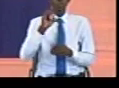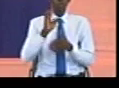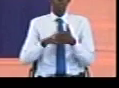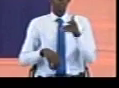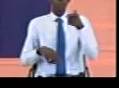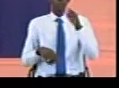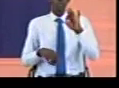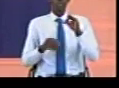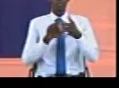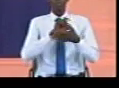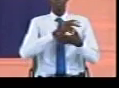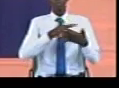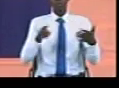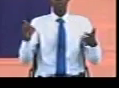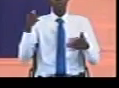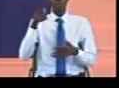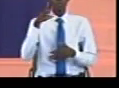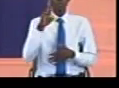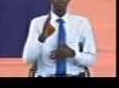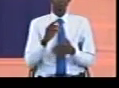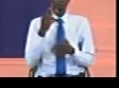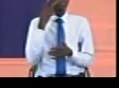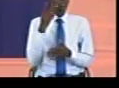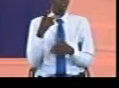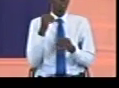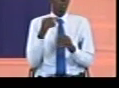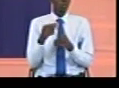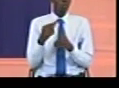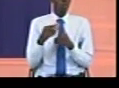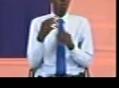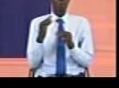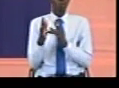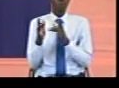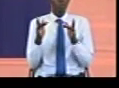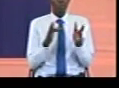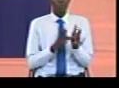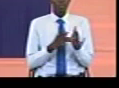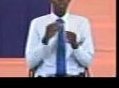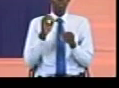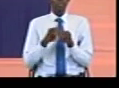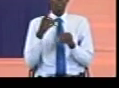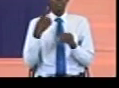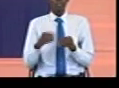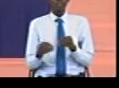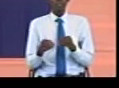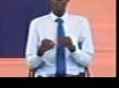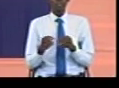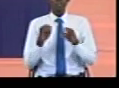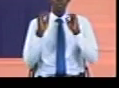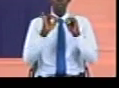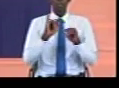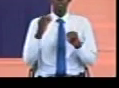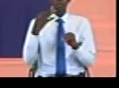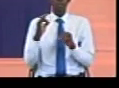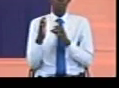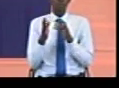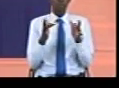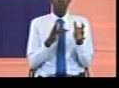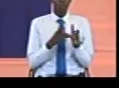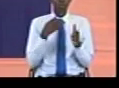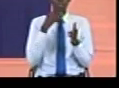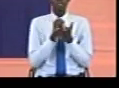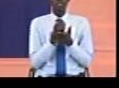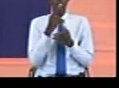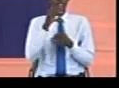27. Because you see, in the message of Jesus, in the declaration of Jesus, he said the world hated